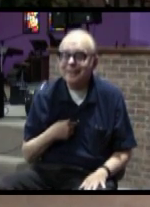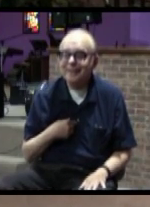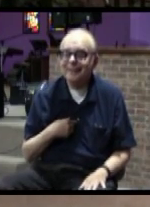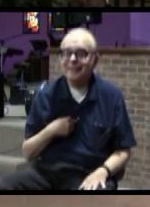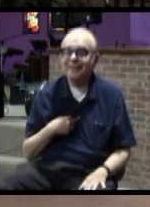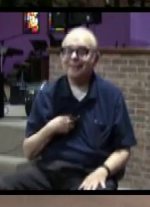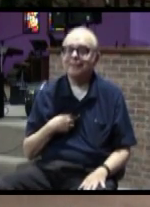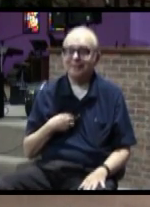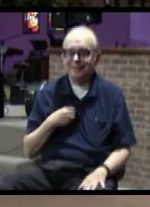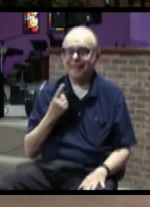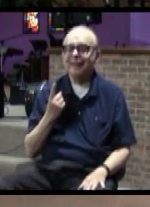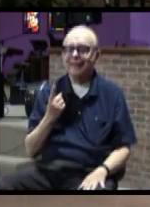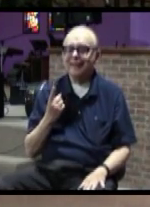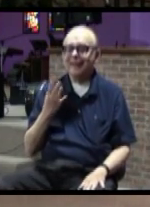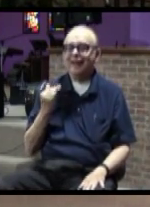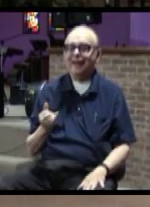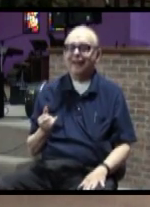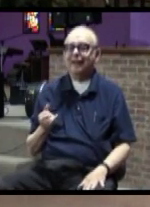me.